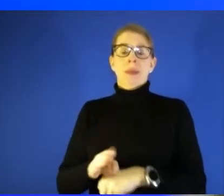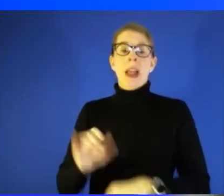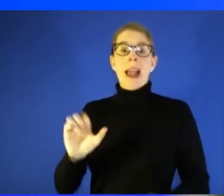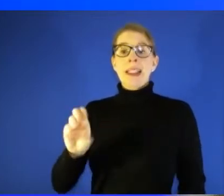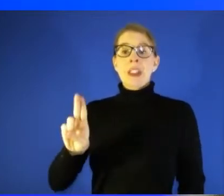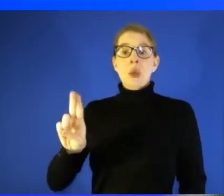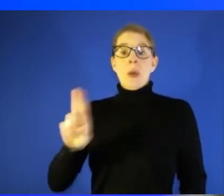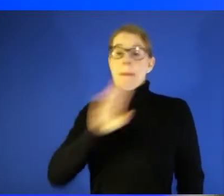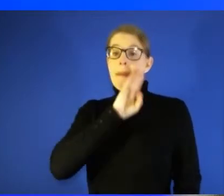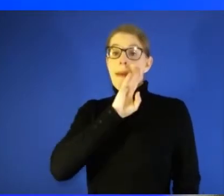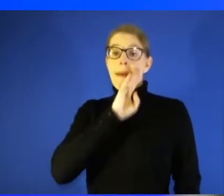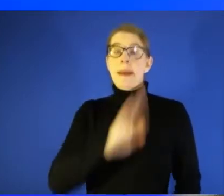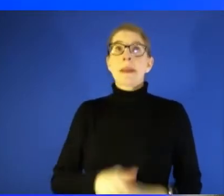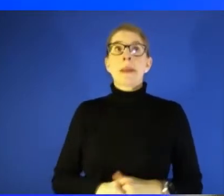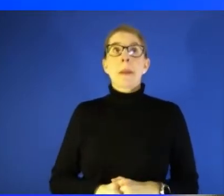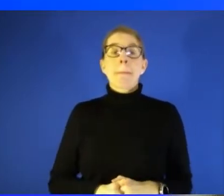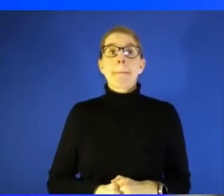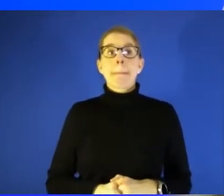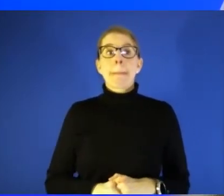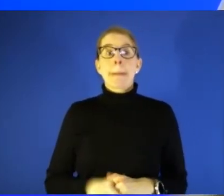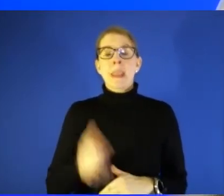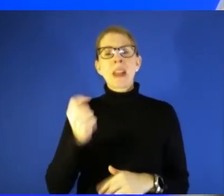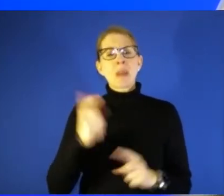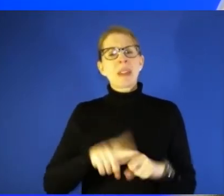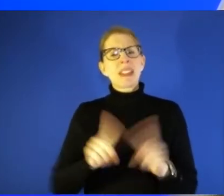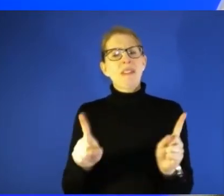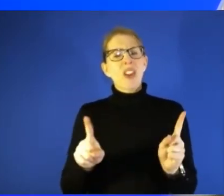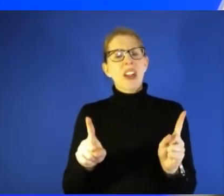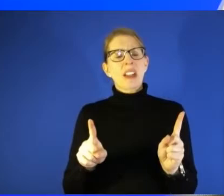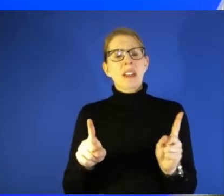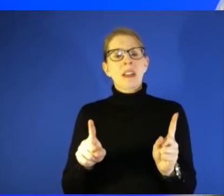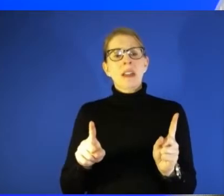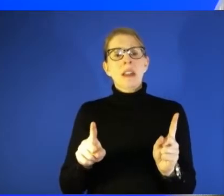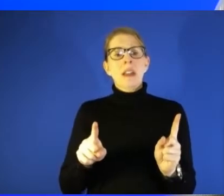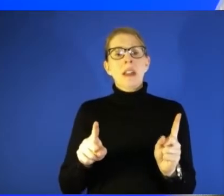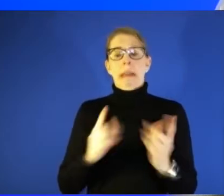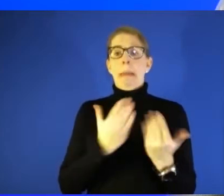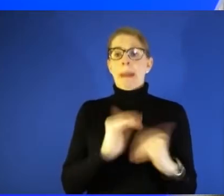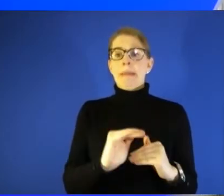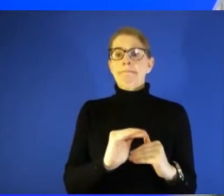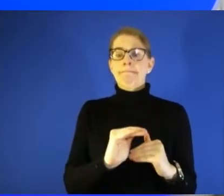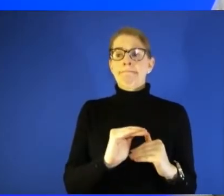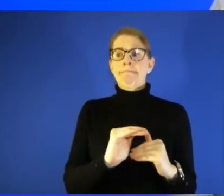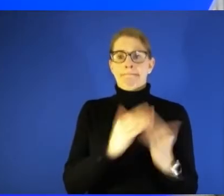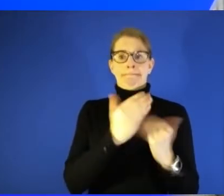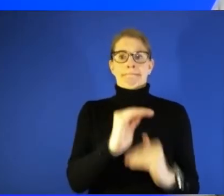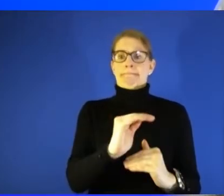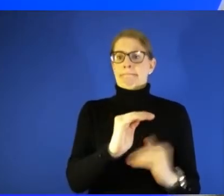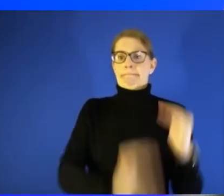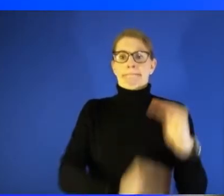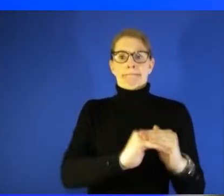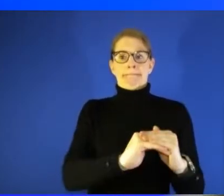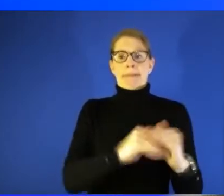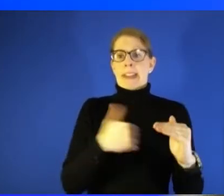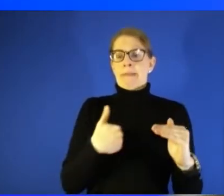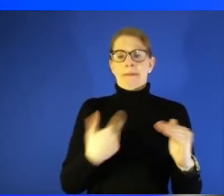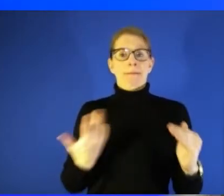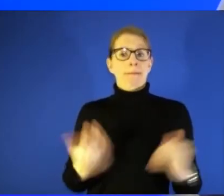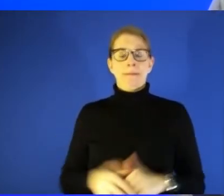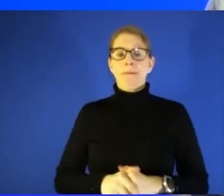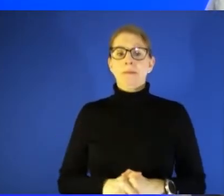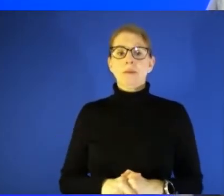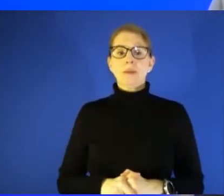are a little different because they're limited. There's only so many of them, so you can't